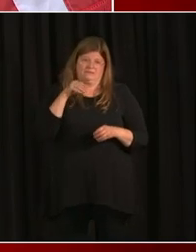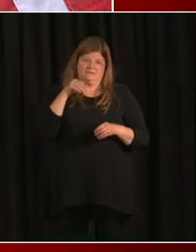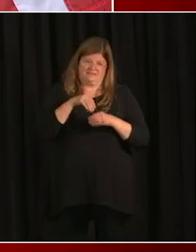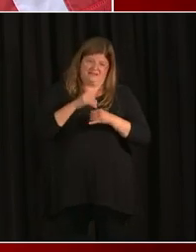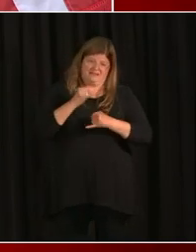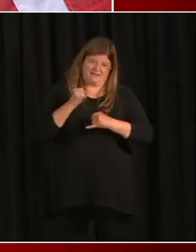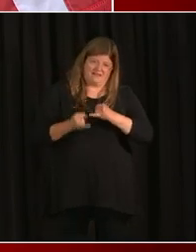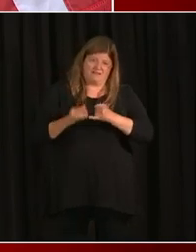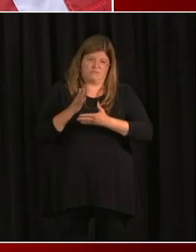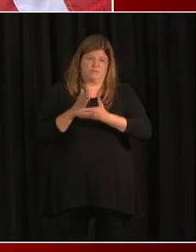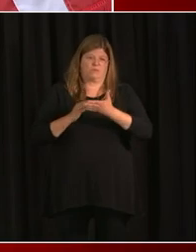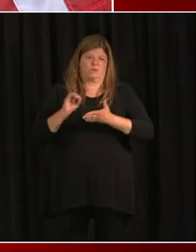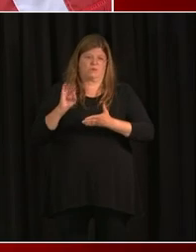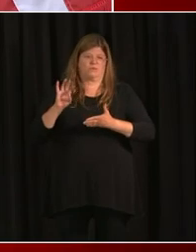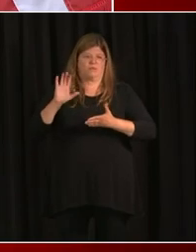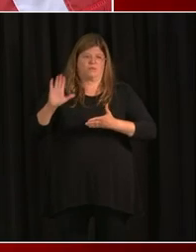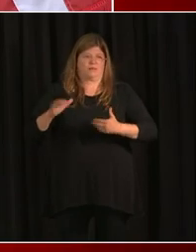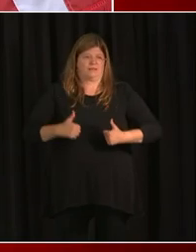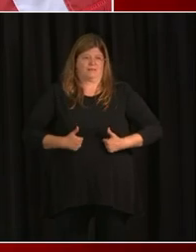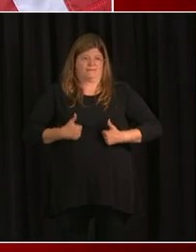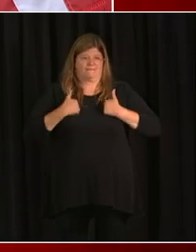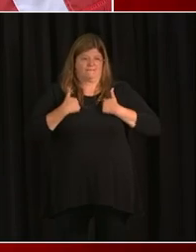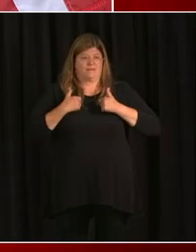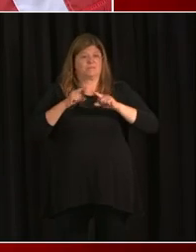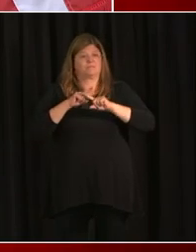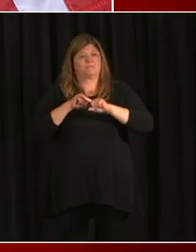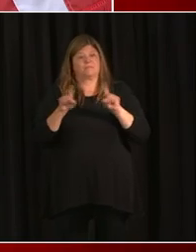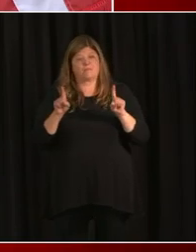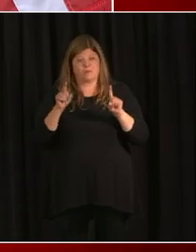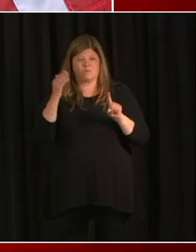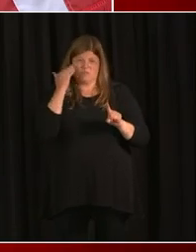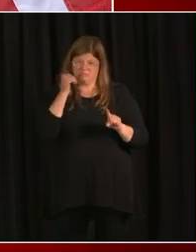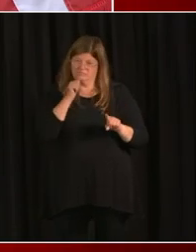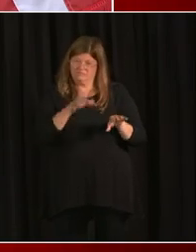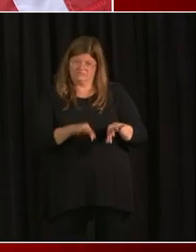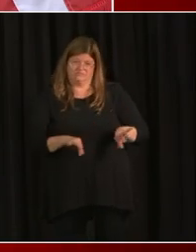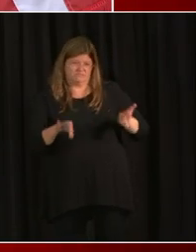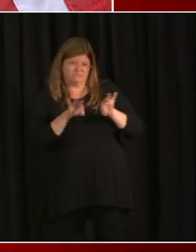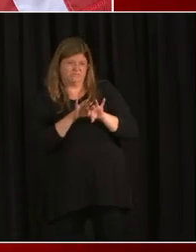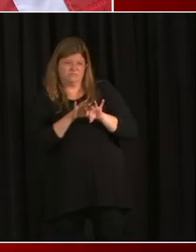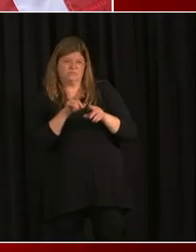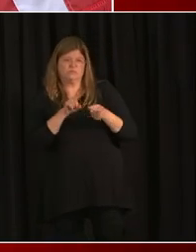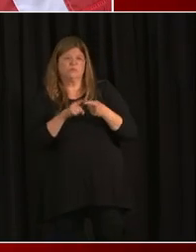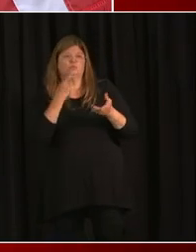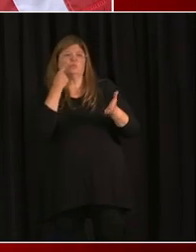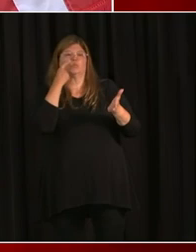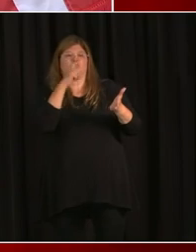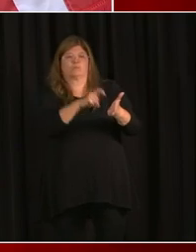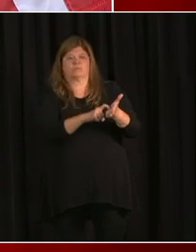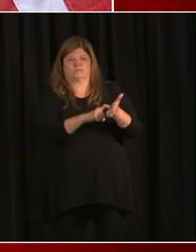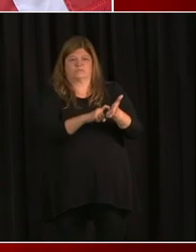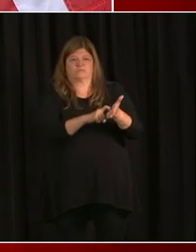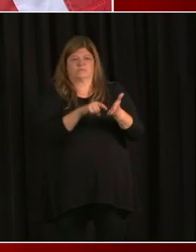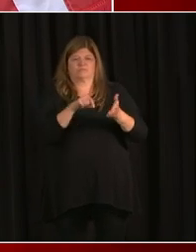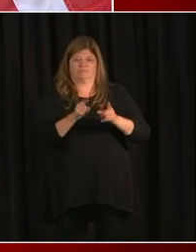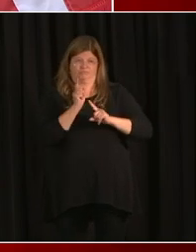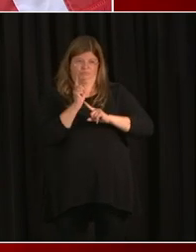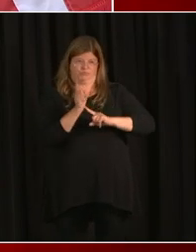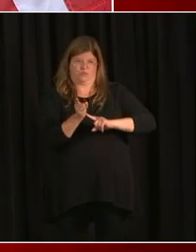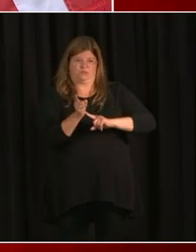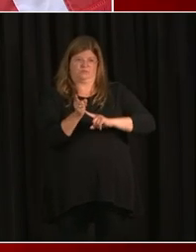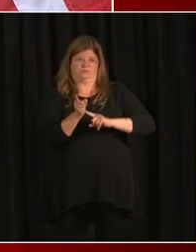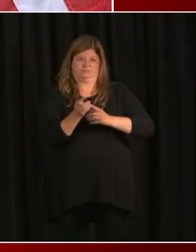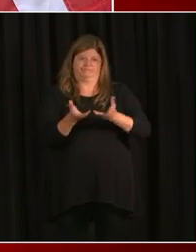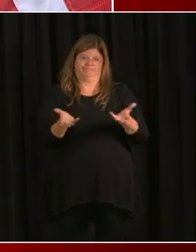life, but also knew that it was important for him to bear witness to the moment.